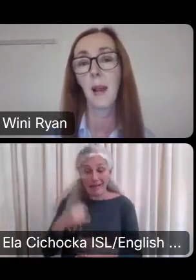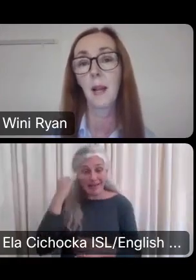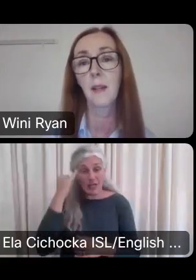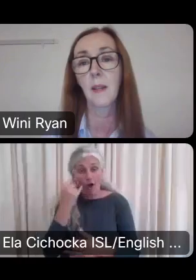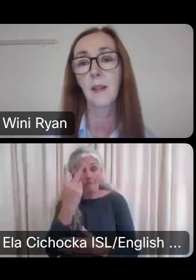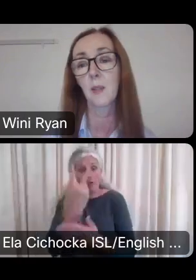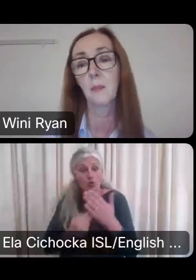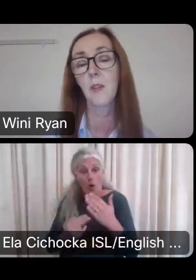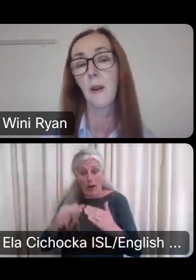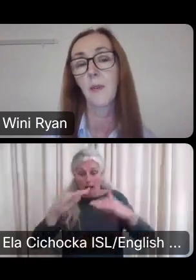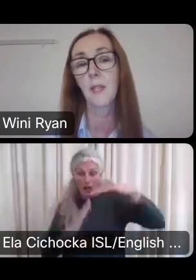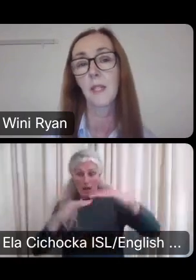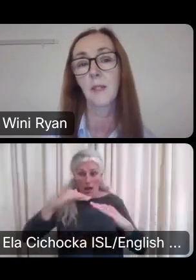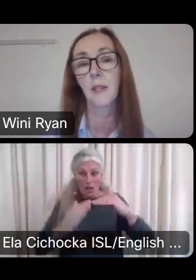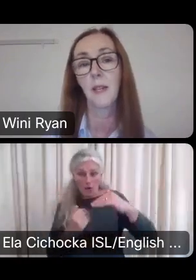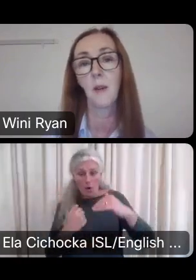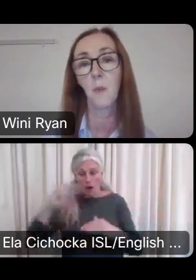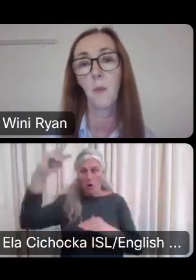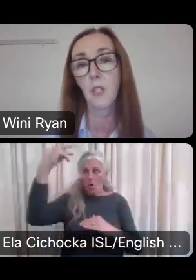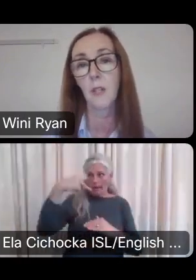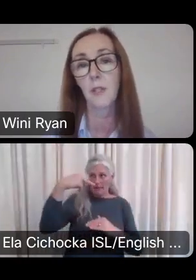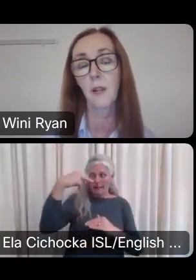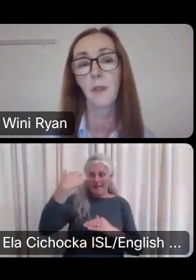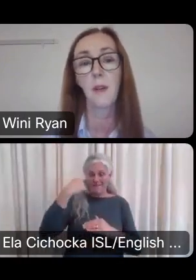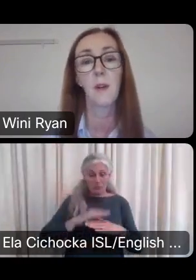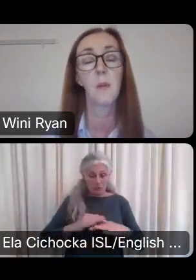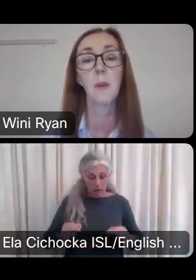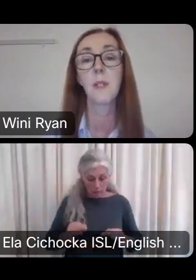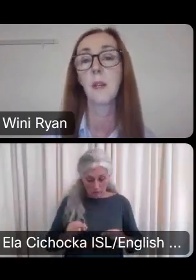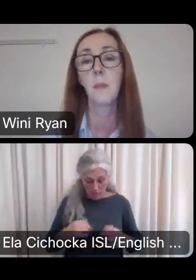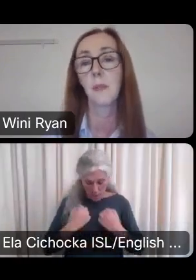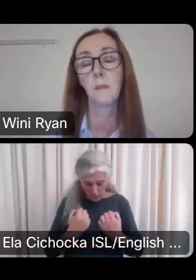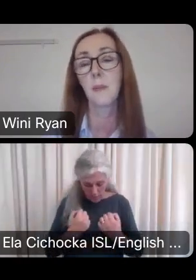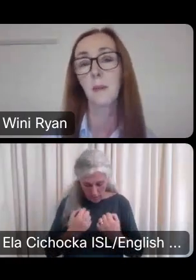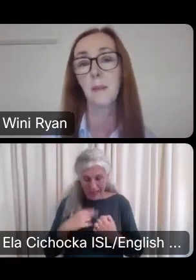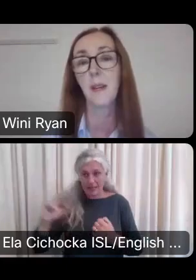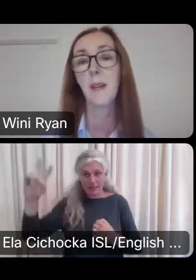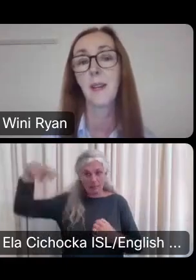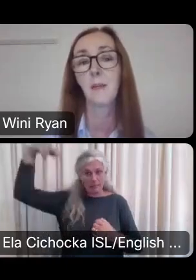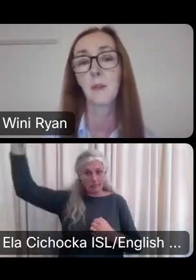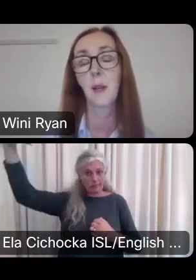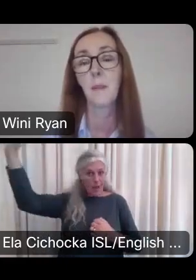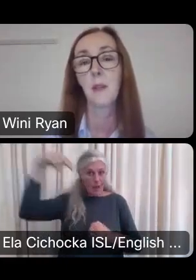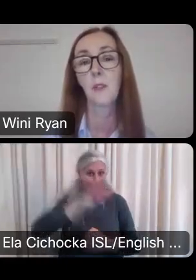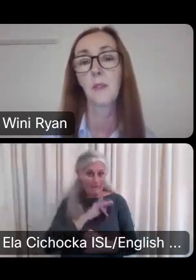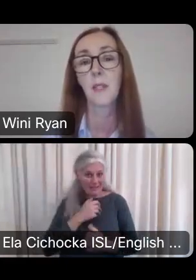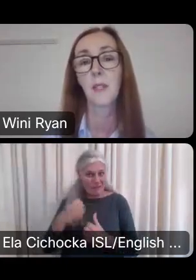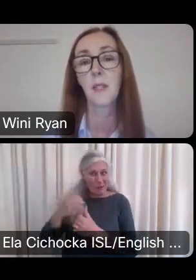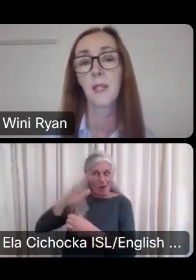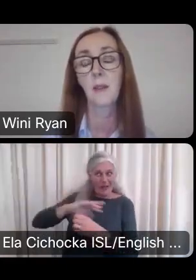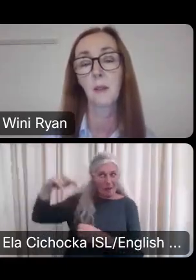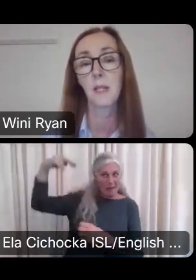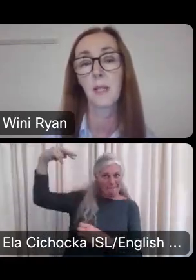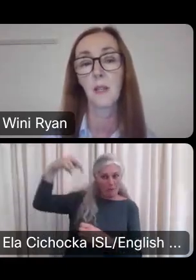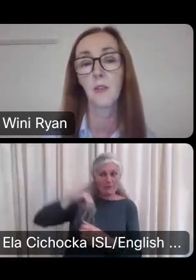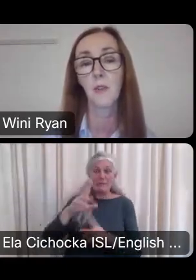on the balcony for some of your conversations and watching yourself, or buddying up with somebody maybe as well, can be useful to get